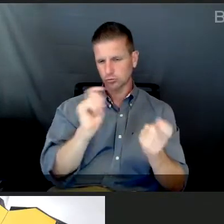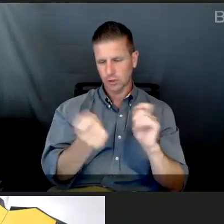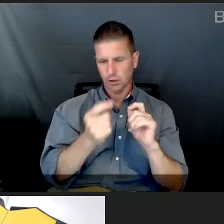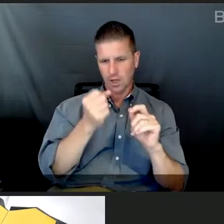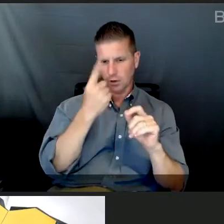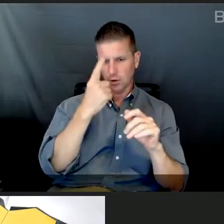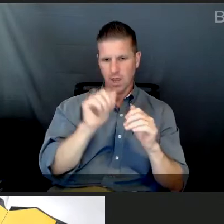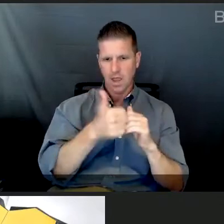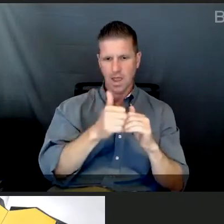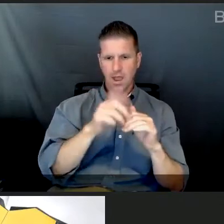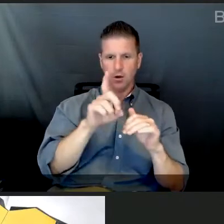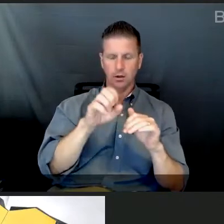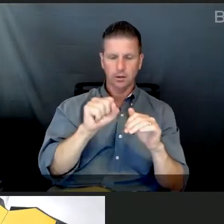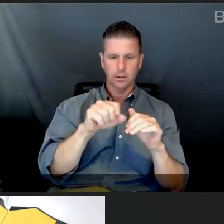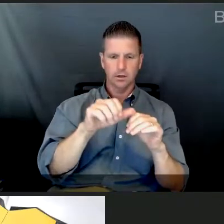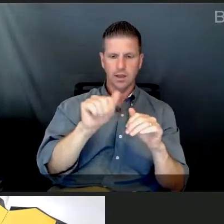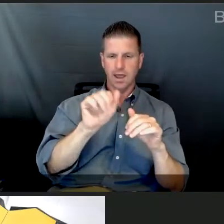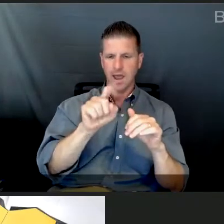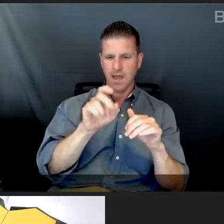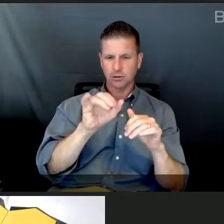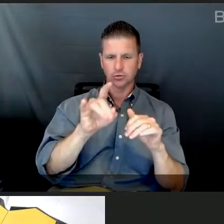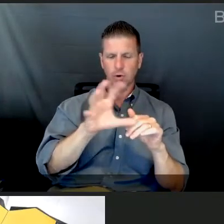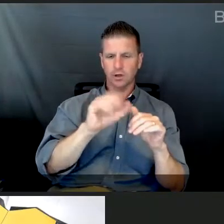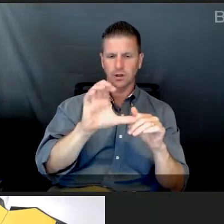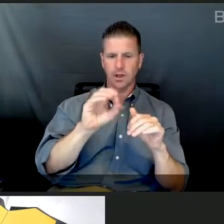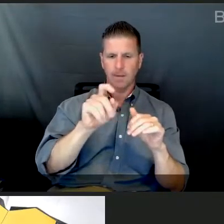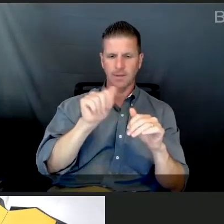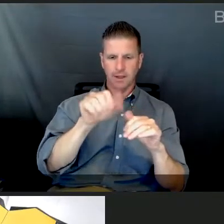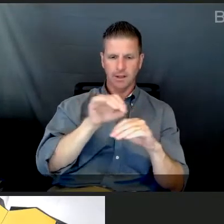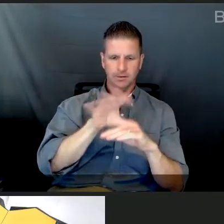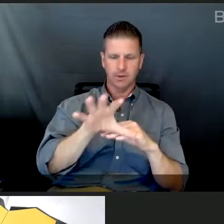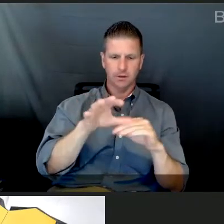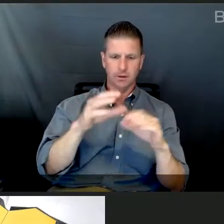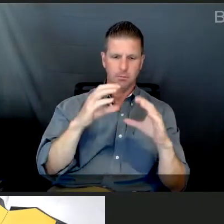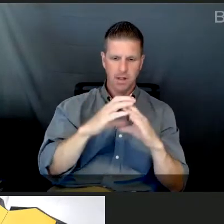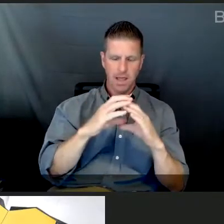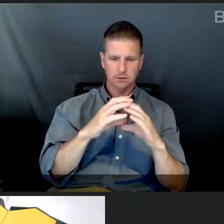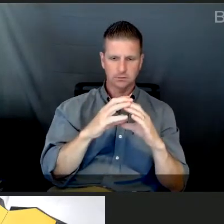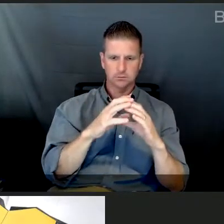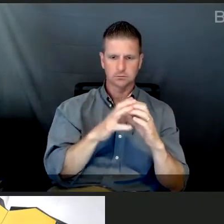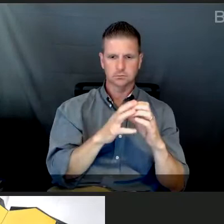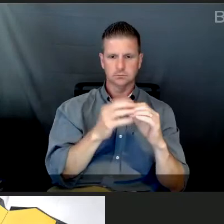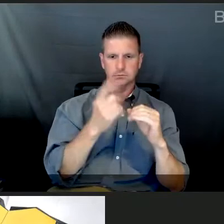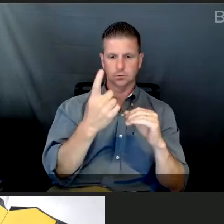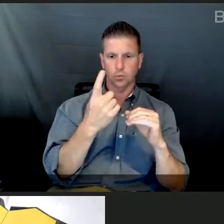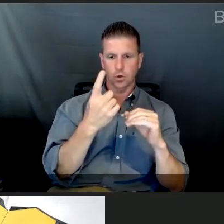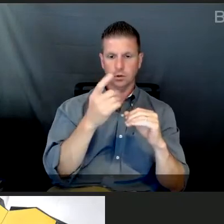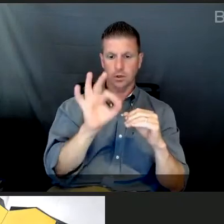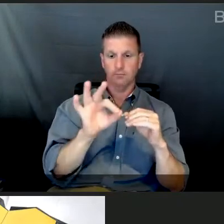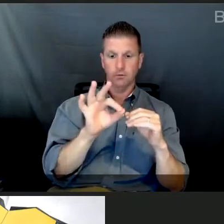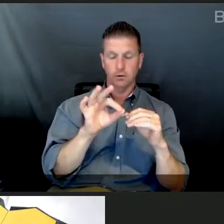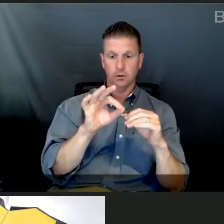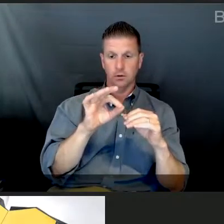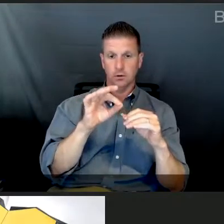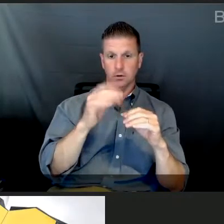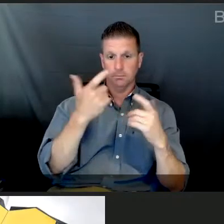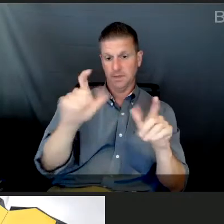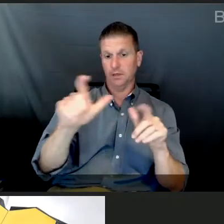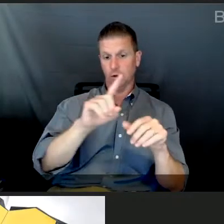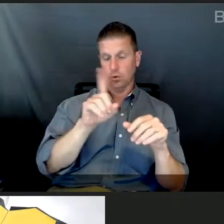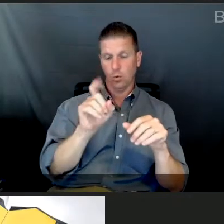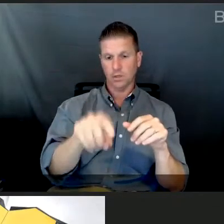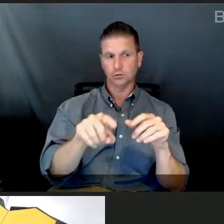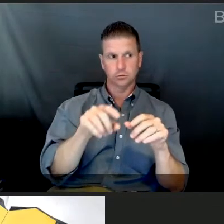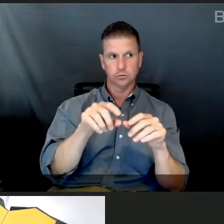how dust and asteroids and comets can affect planets. So one of the outstanding questions in our solar system is